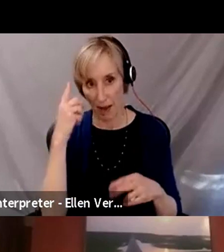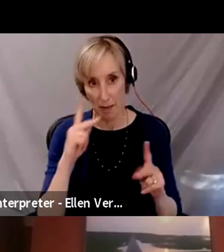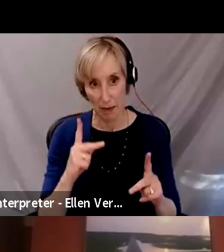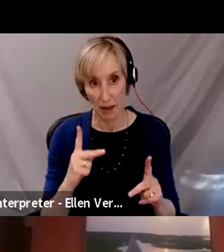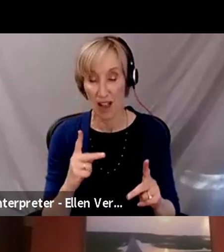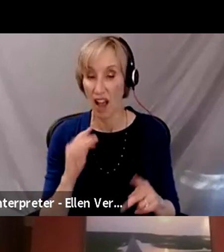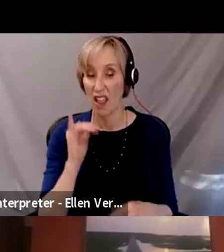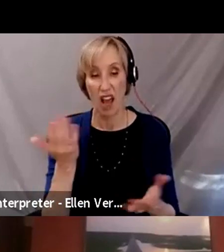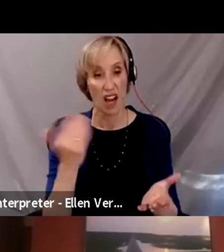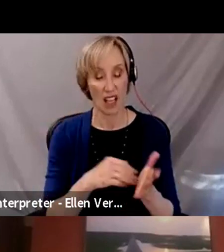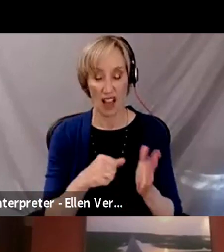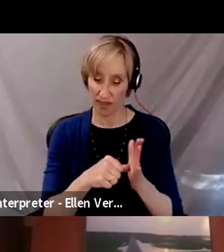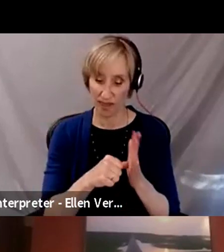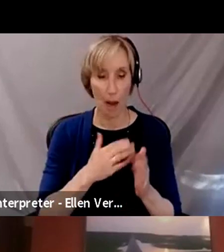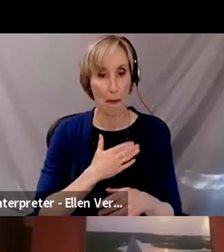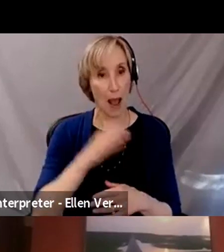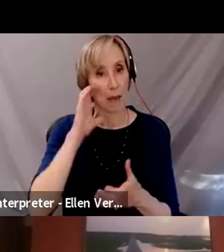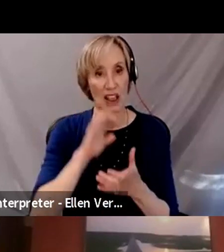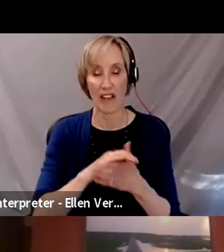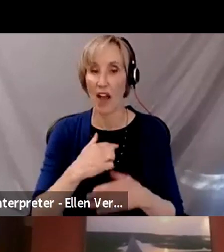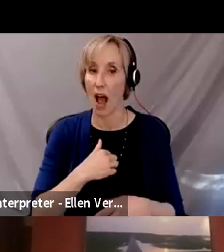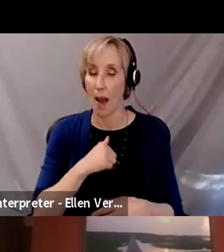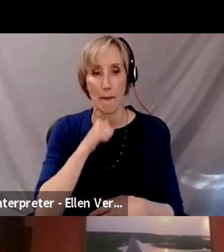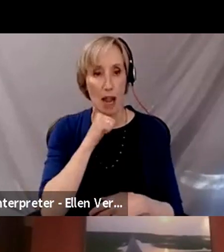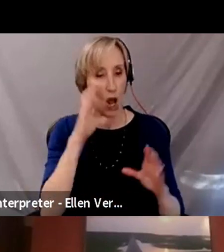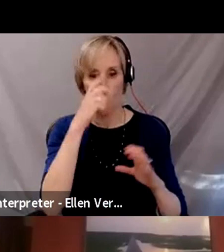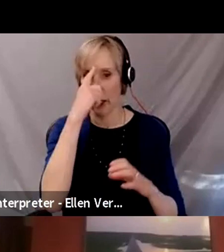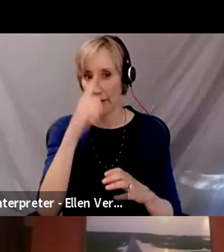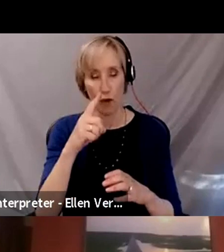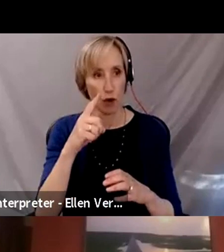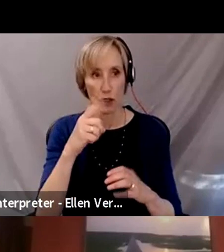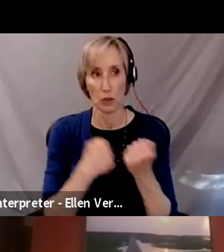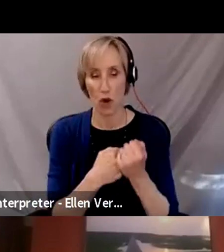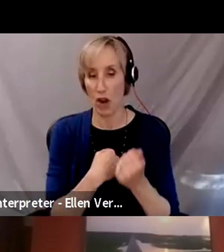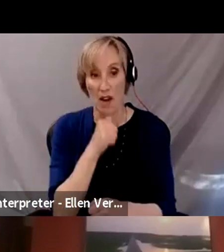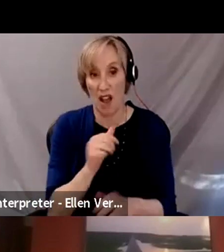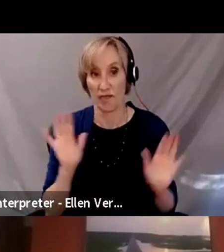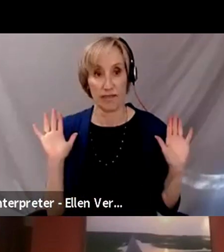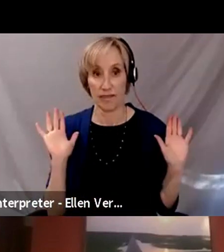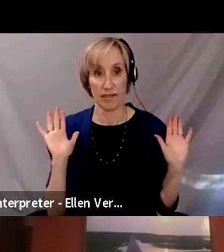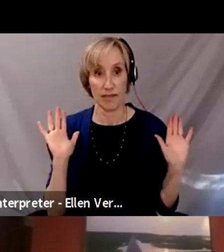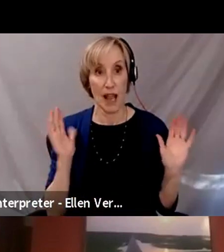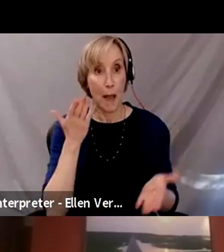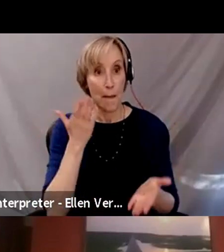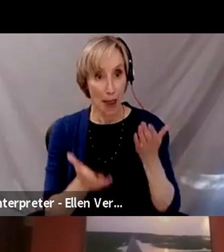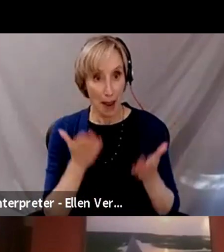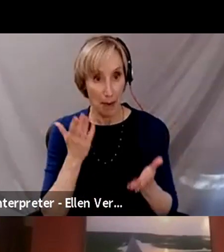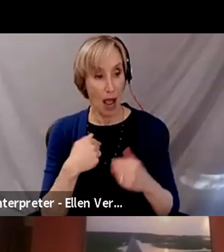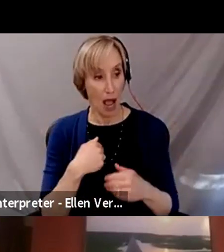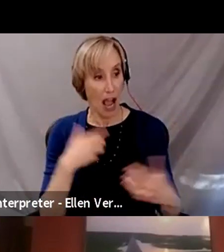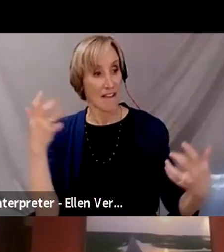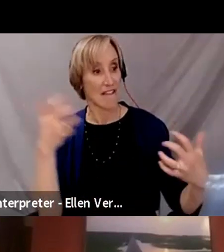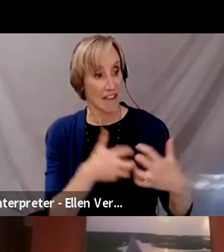support. And other spaces is like, okay, I may fit in one category, but then there's another thing about me that cuts off